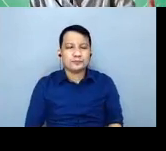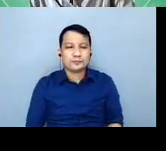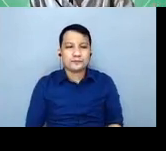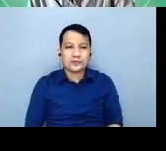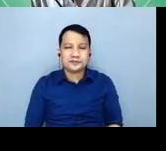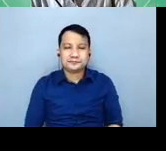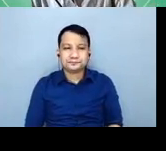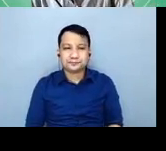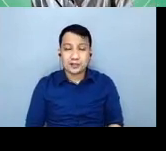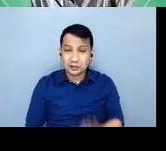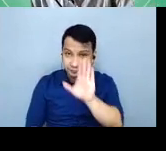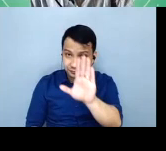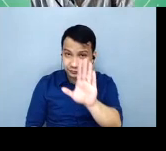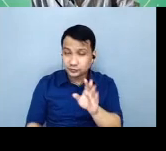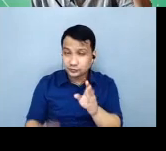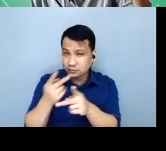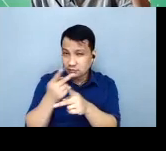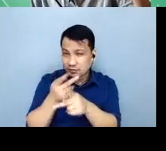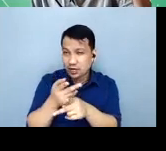that when your product is only a concept,